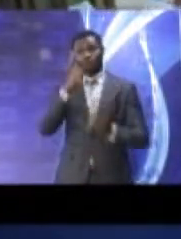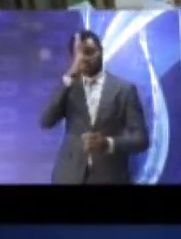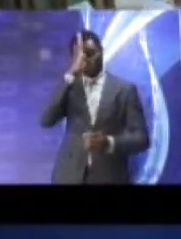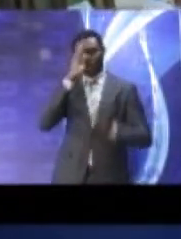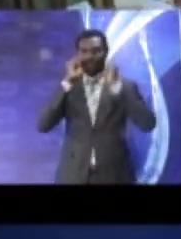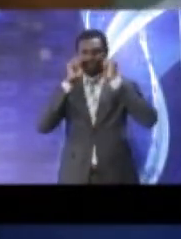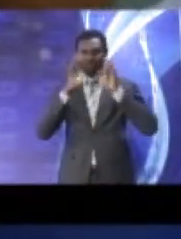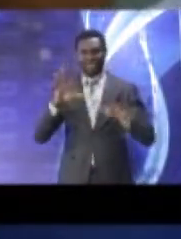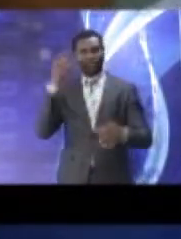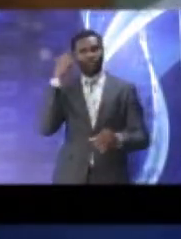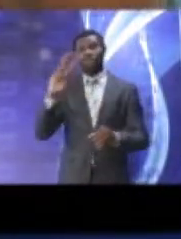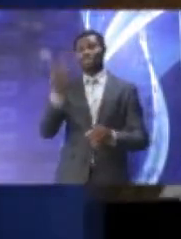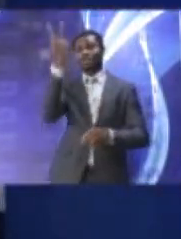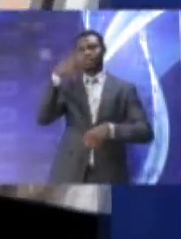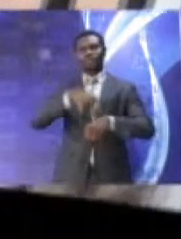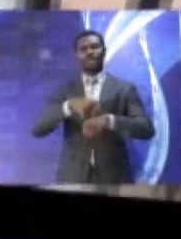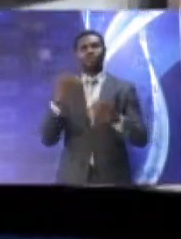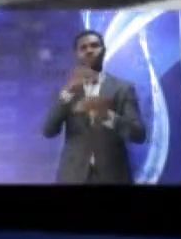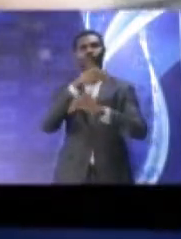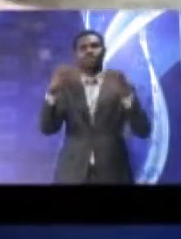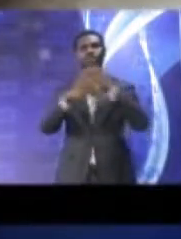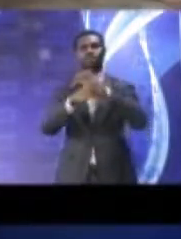bid.